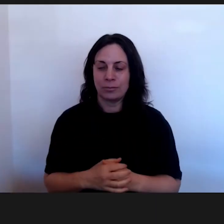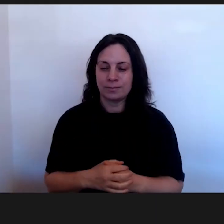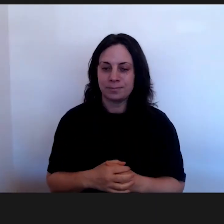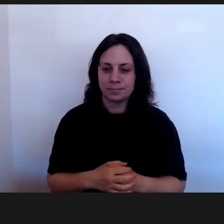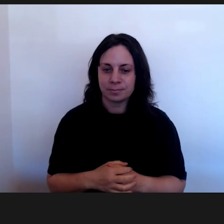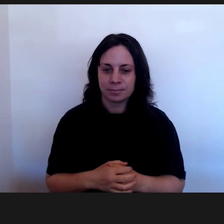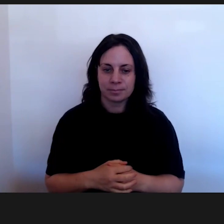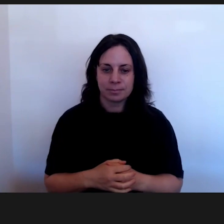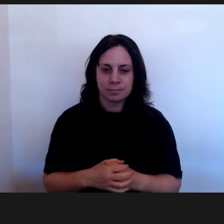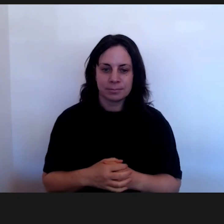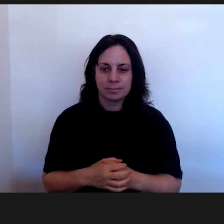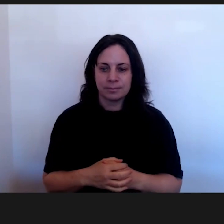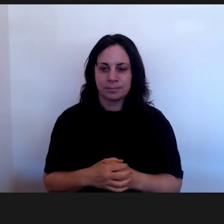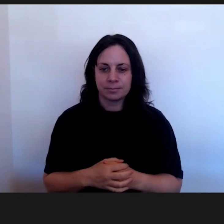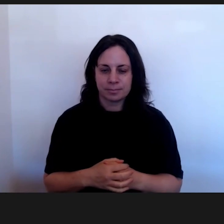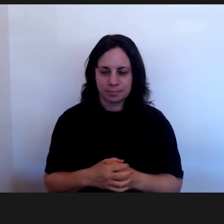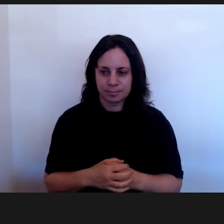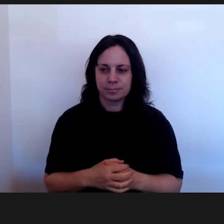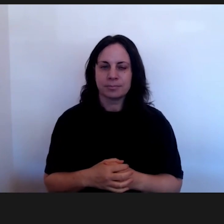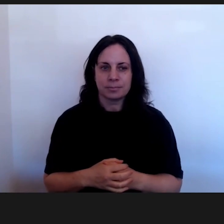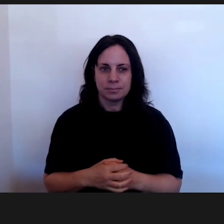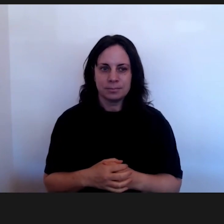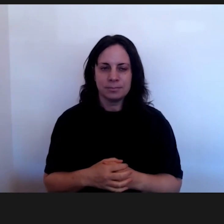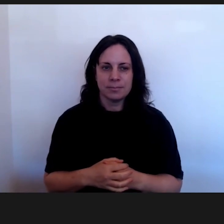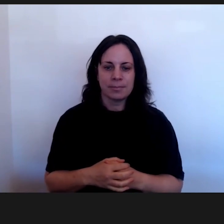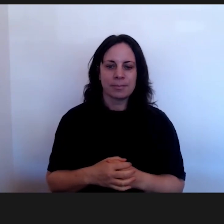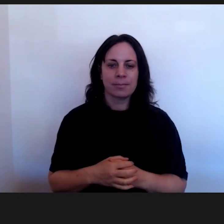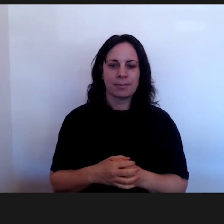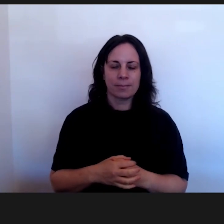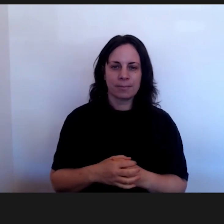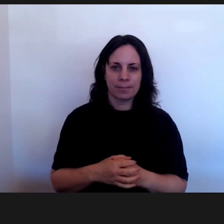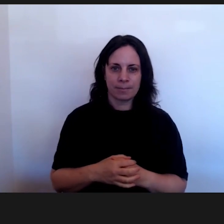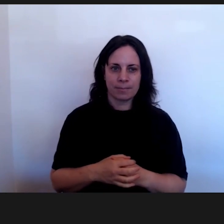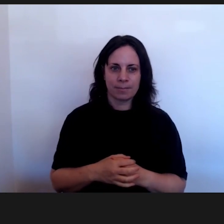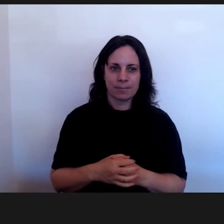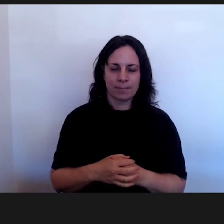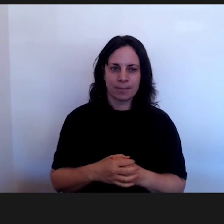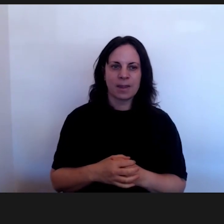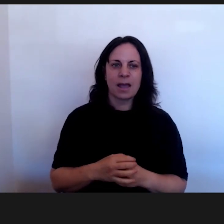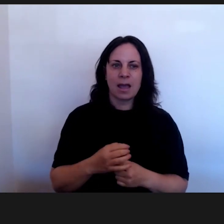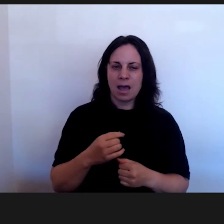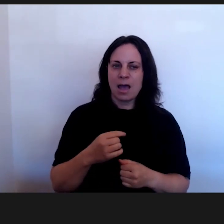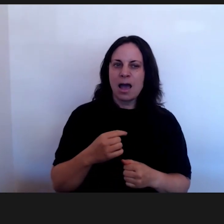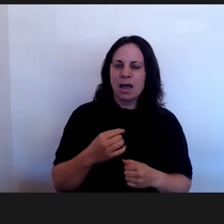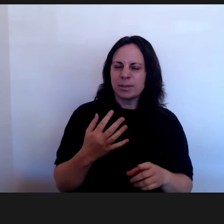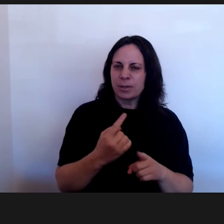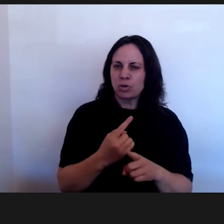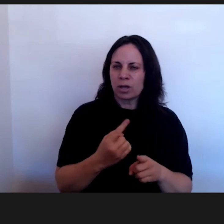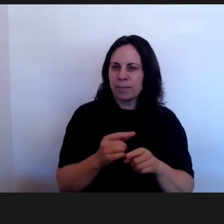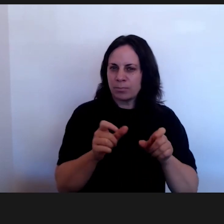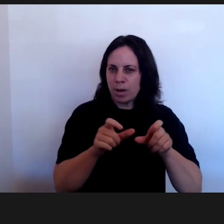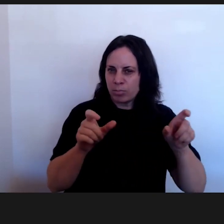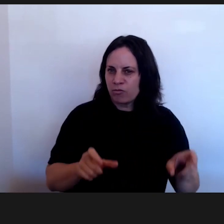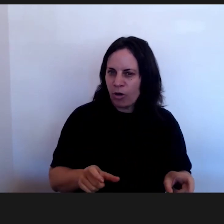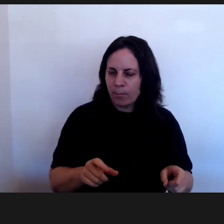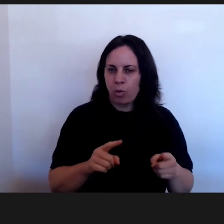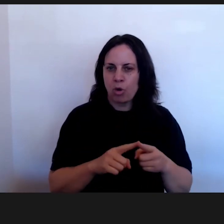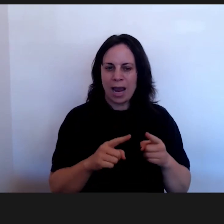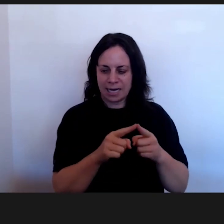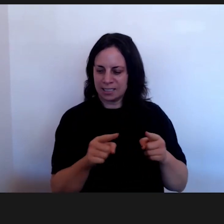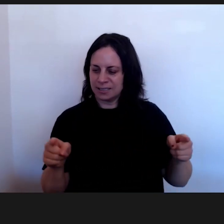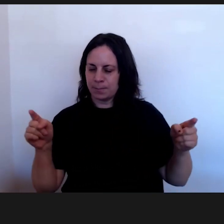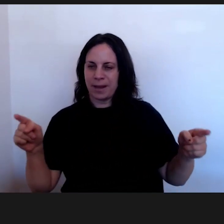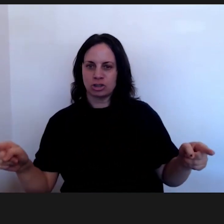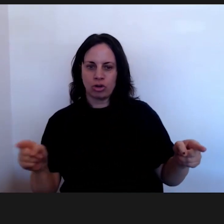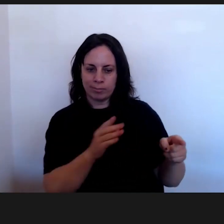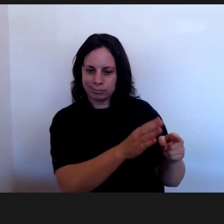one sentence. I should share that sentence. I love this IAP2 framework. I know that the spectrum, I know that government agencies, they